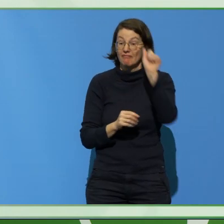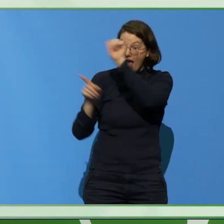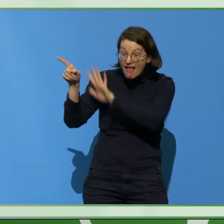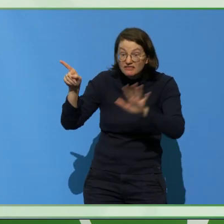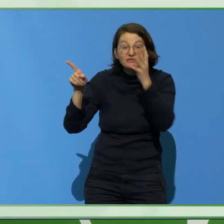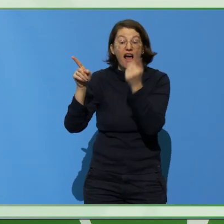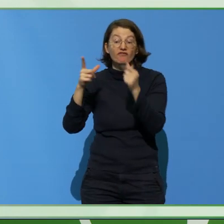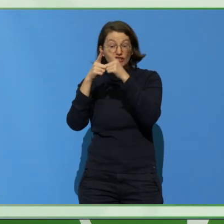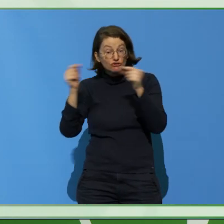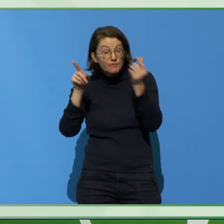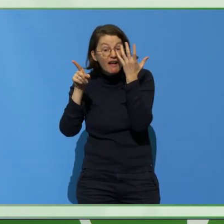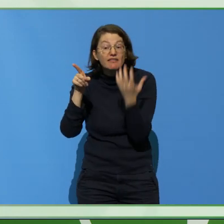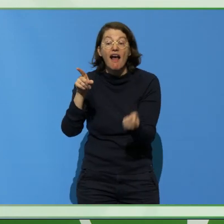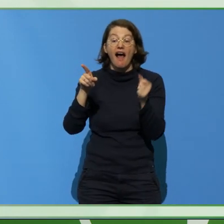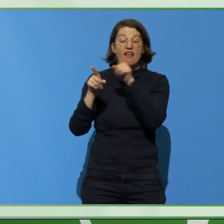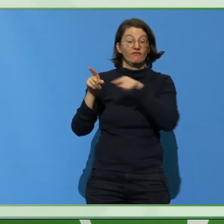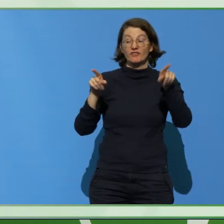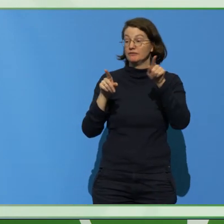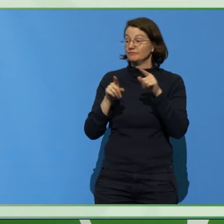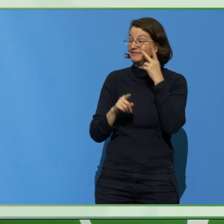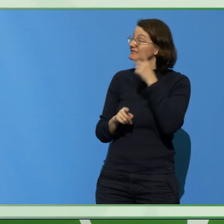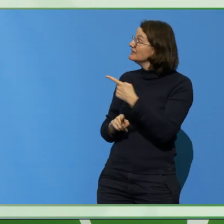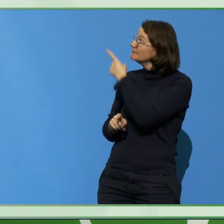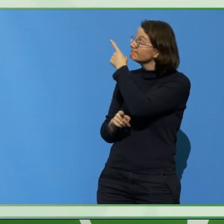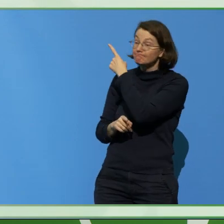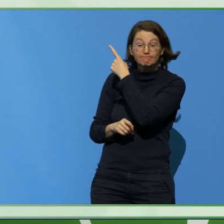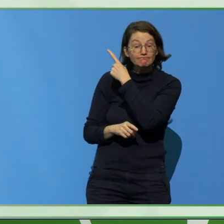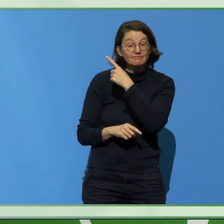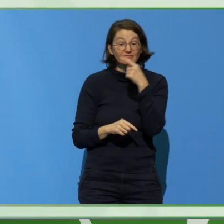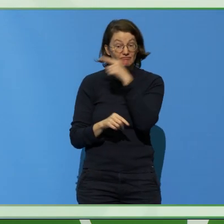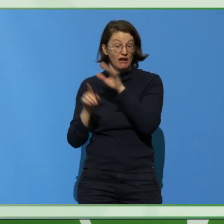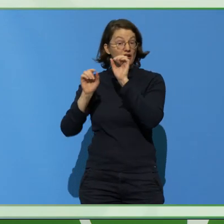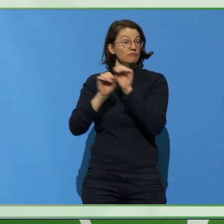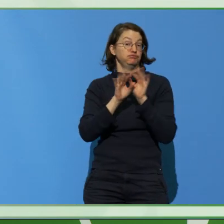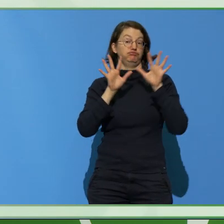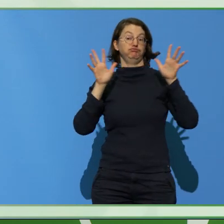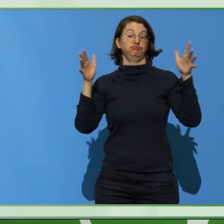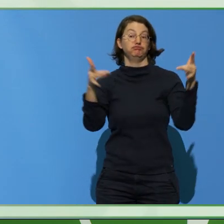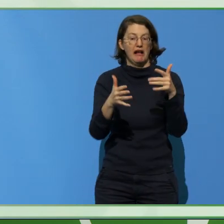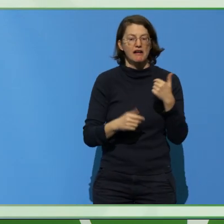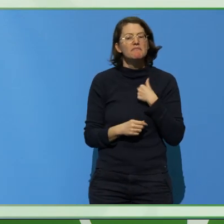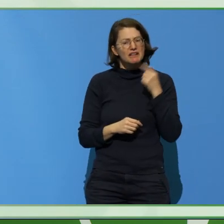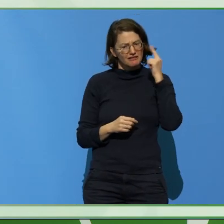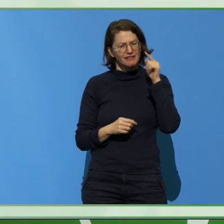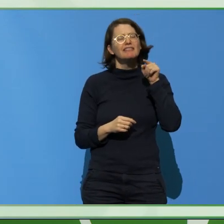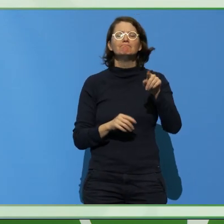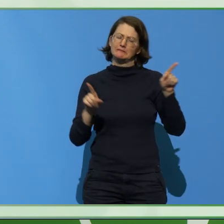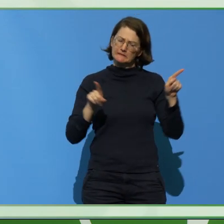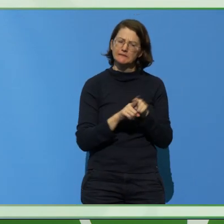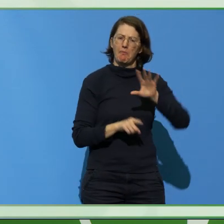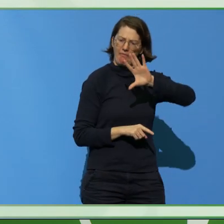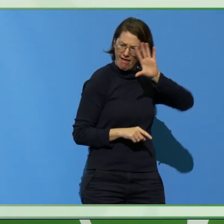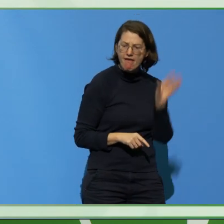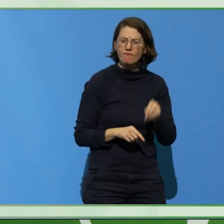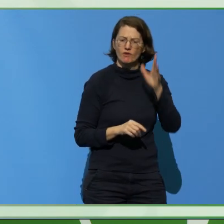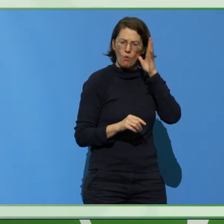already taking Africa to the map. They've been part of the google.org accelerator, and they are building for